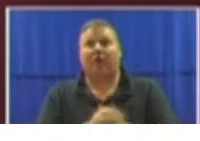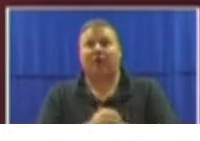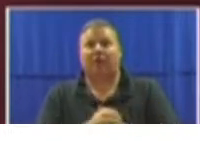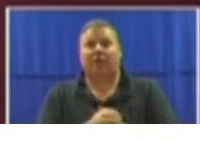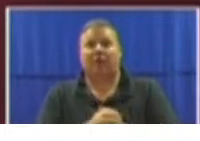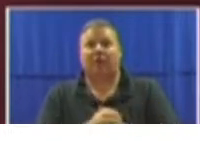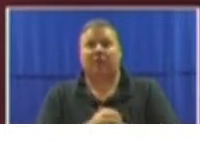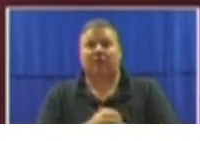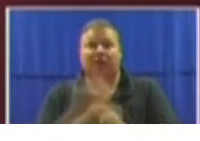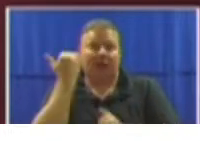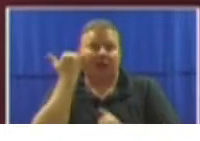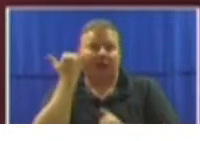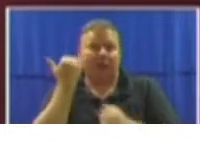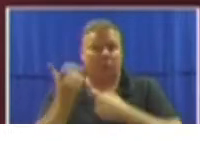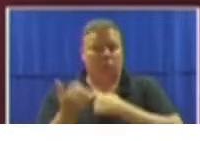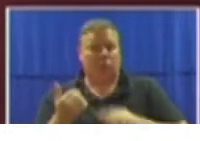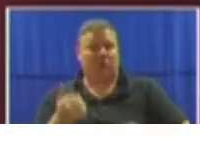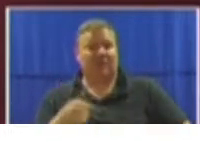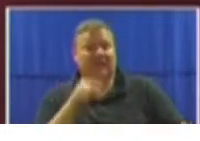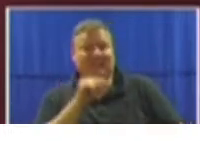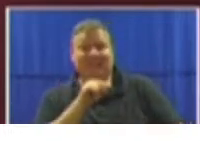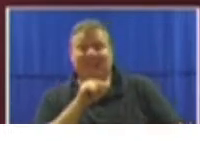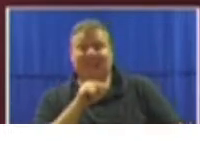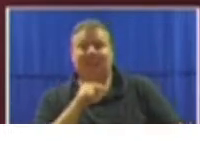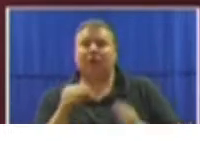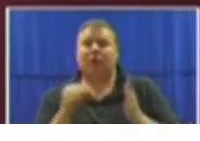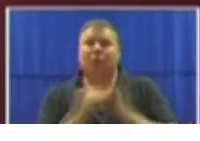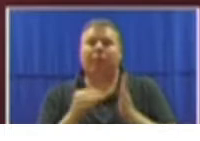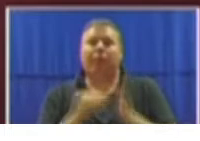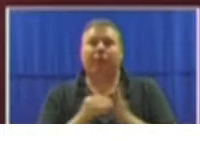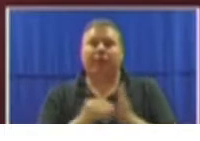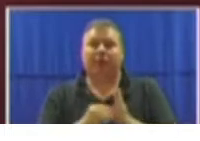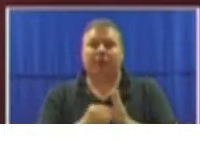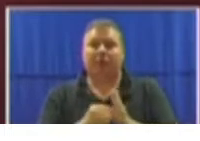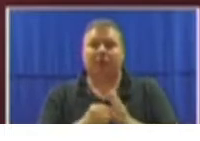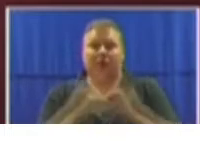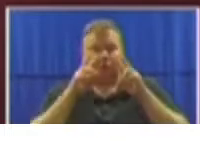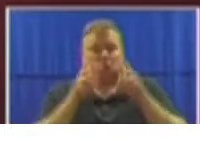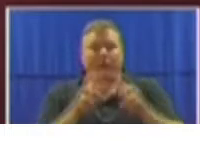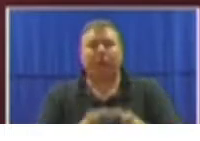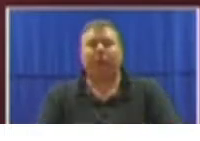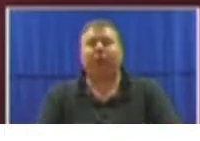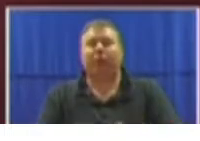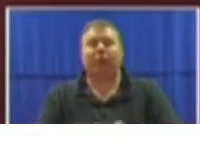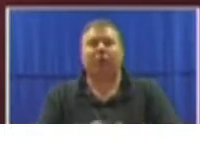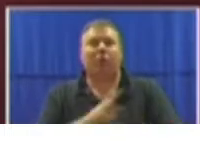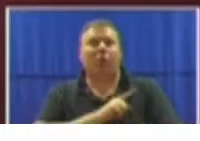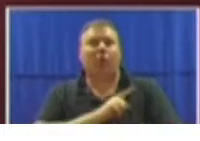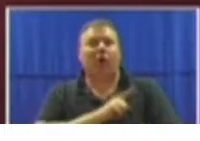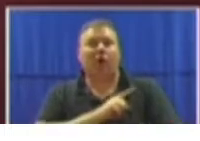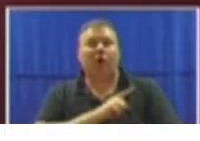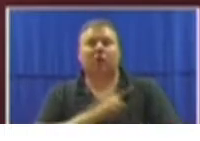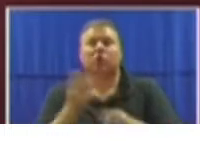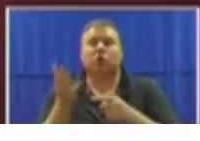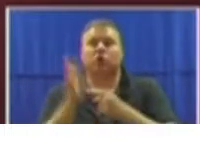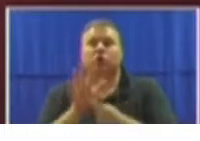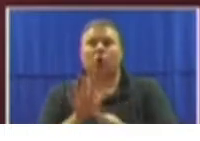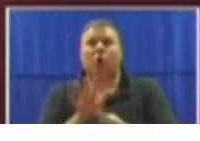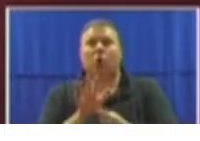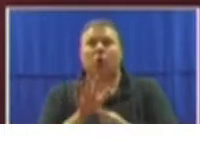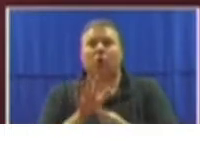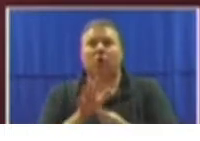president has proceeded to institute commission of inquiry precisely for the purposes of